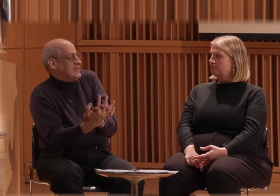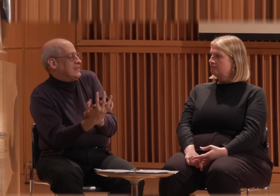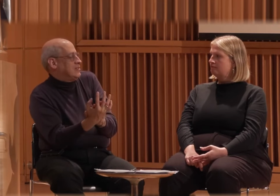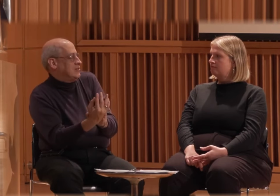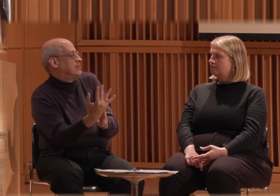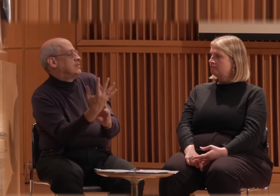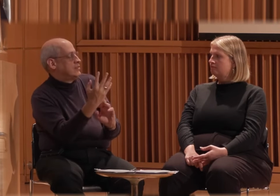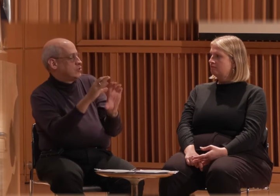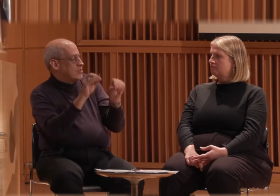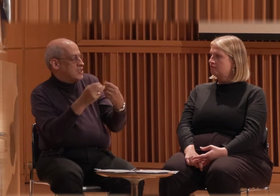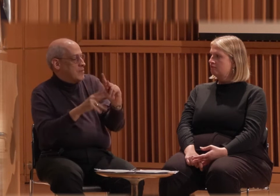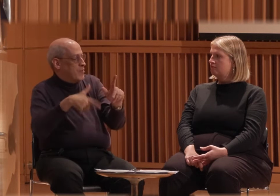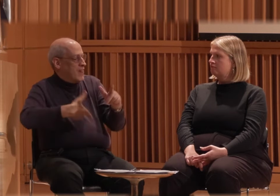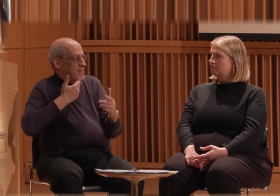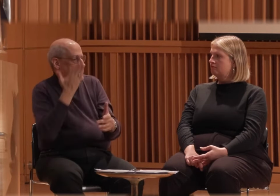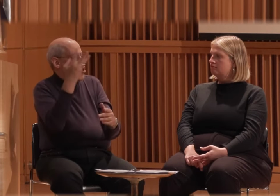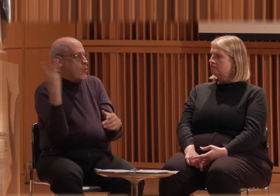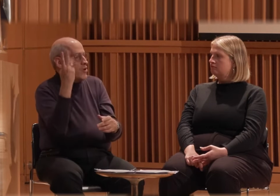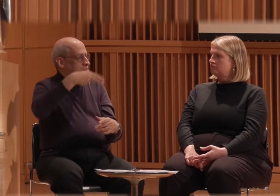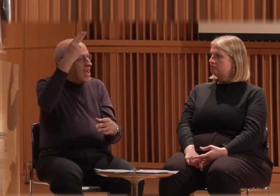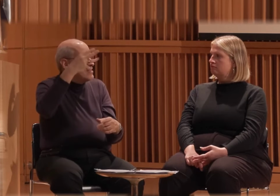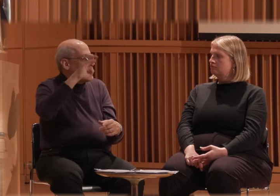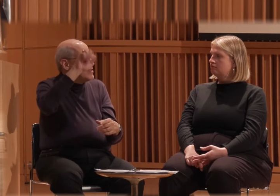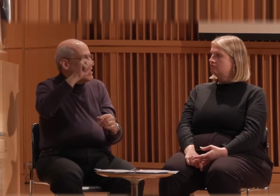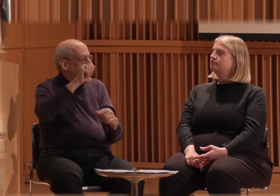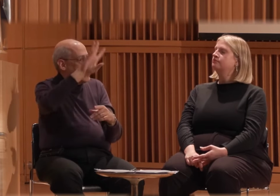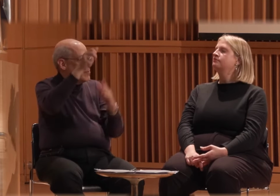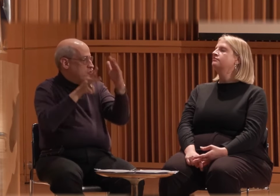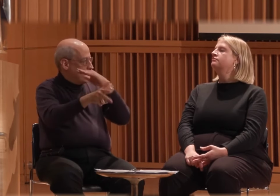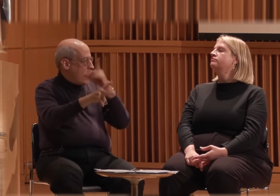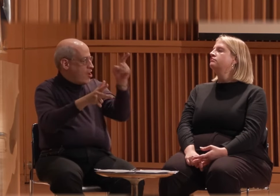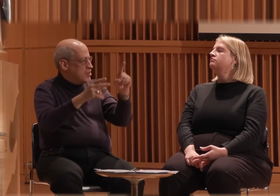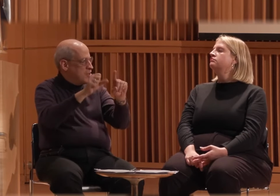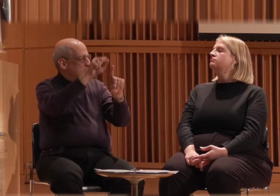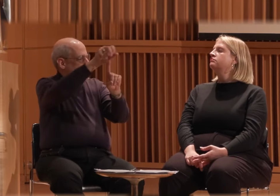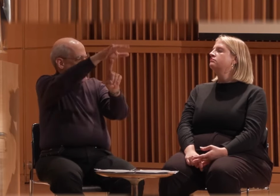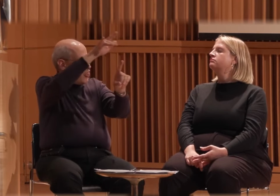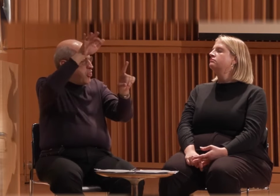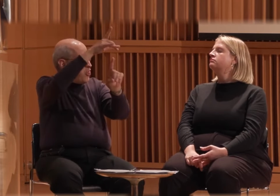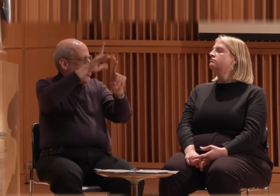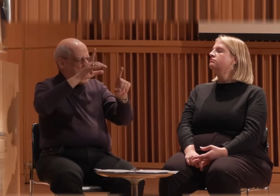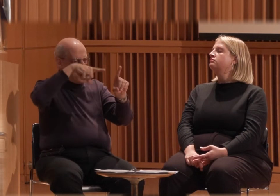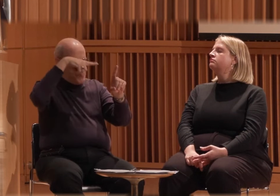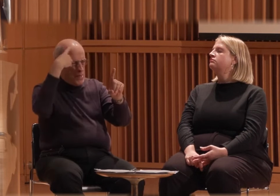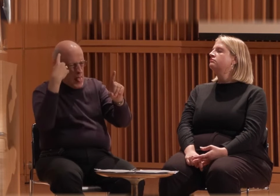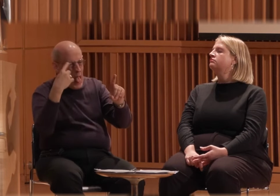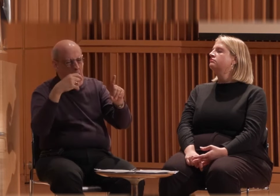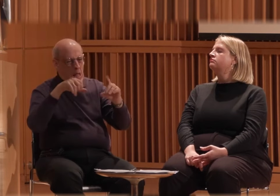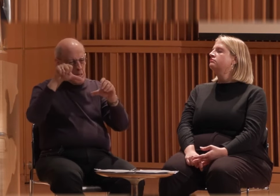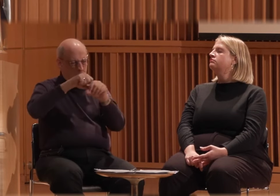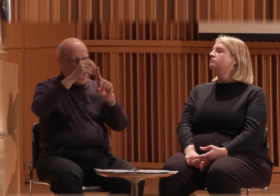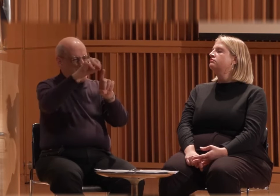living in Washington Heights where there was an MTA bus depot emitting, at the time, diesel fuel. diesel